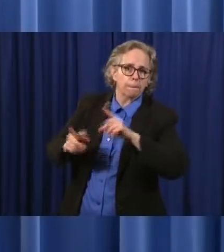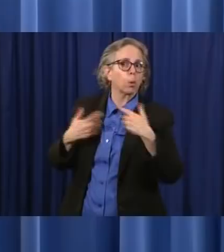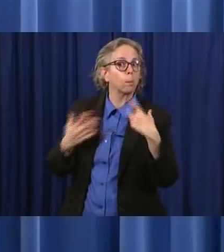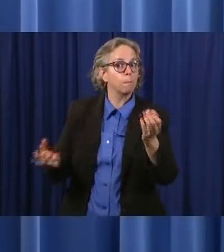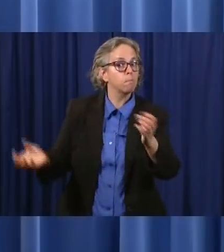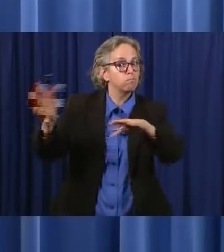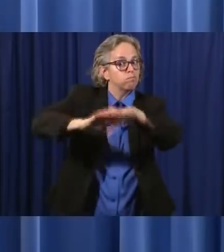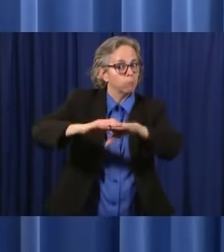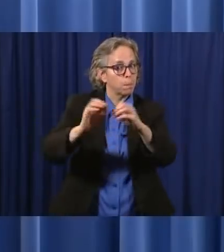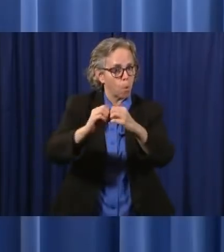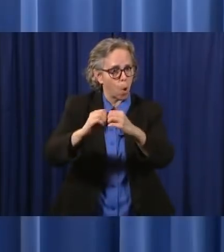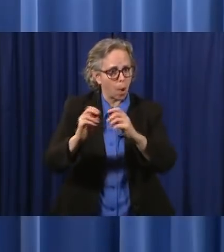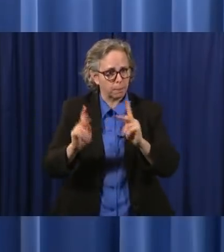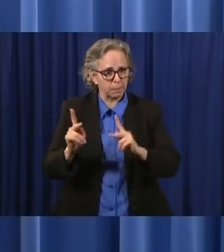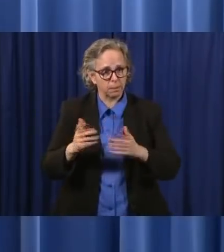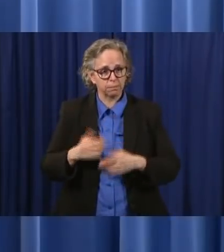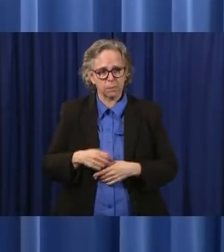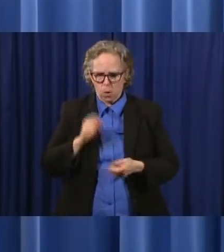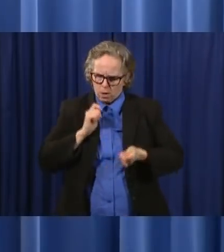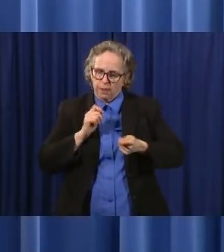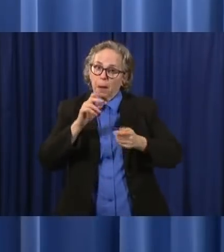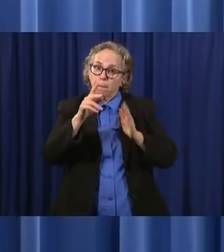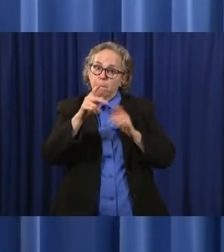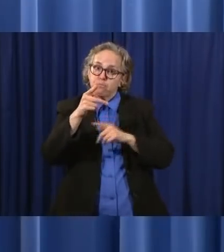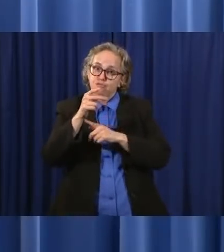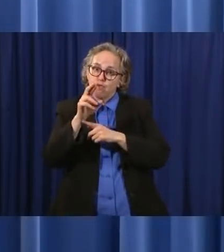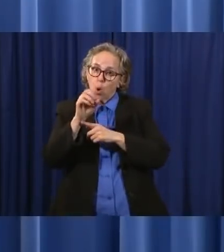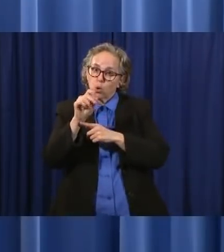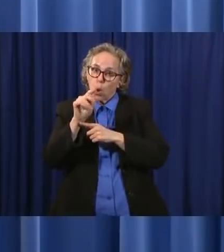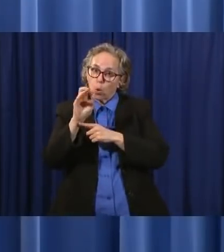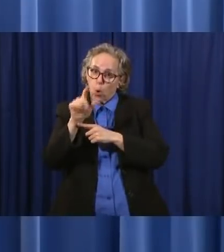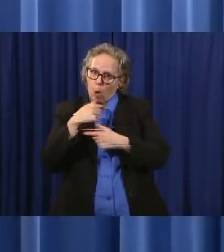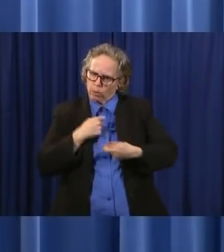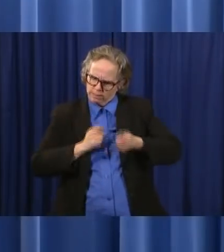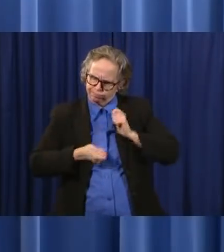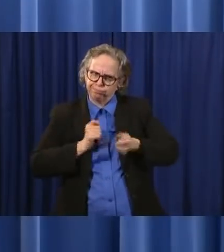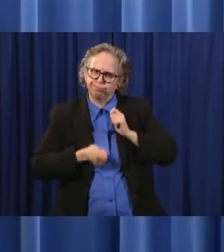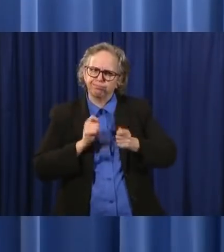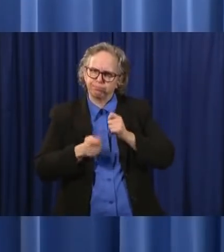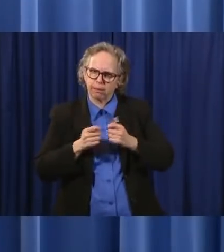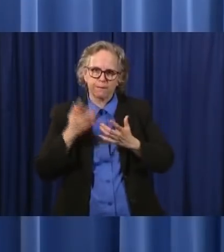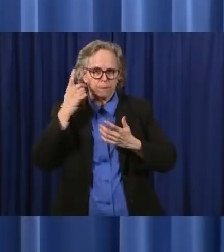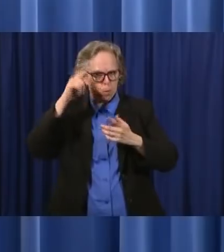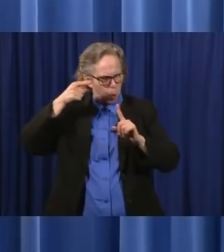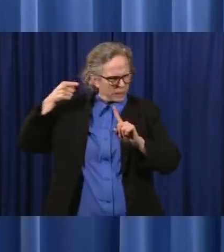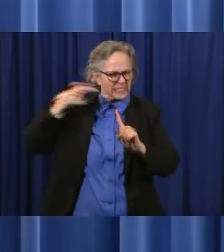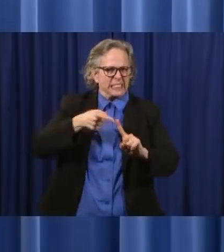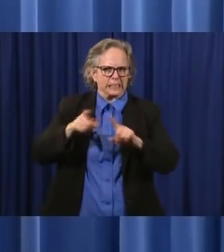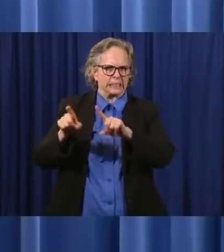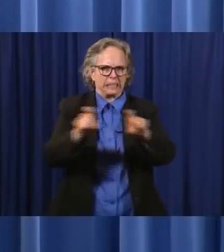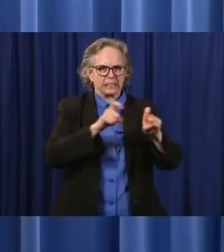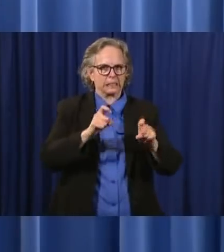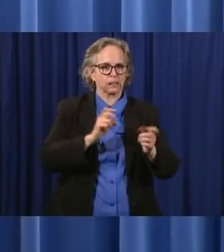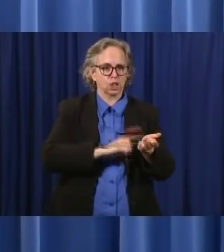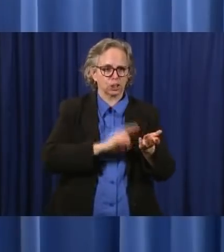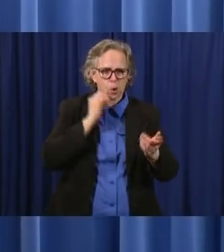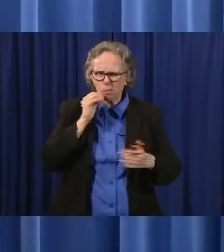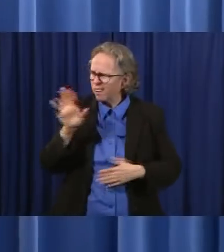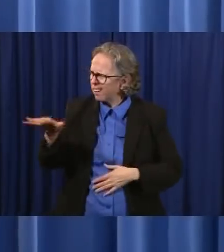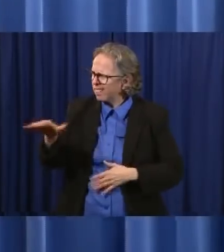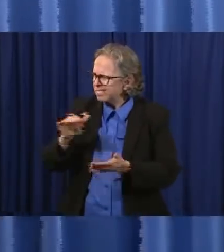protocol. We're now able to become more aggressive in regard to our nursing homes. Dr. Acton, I don't know if you want to add anything to